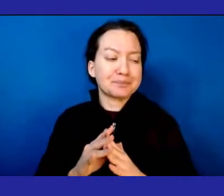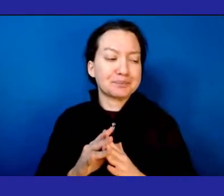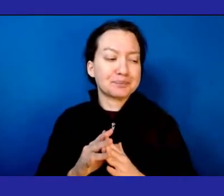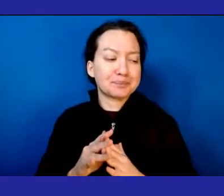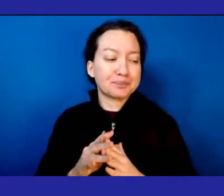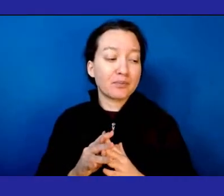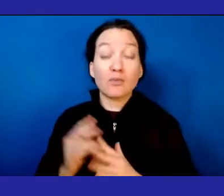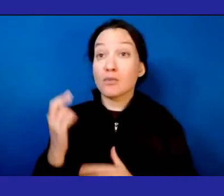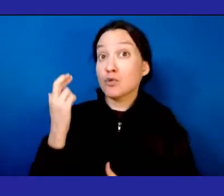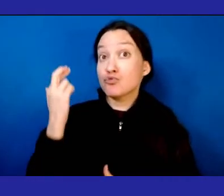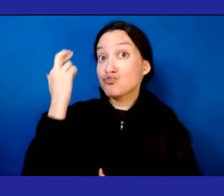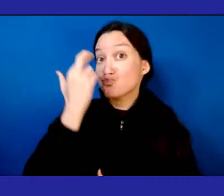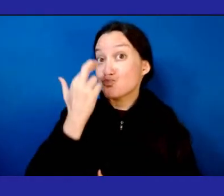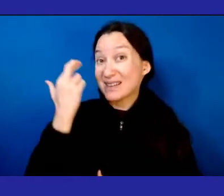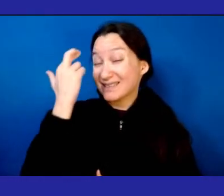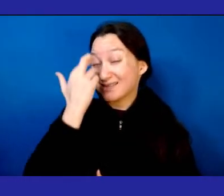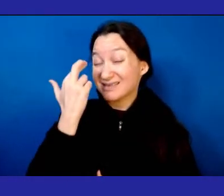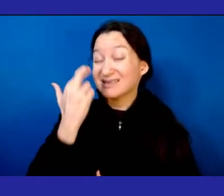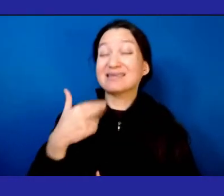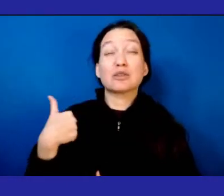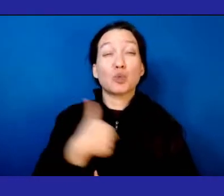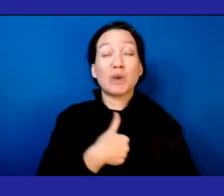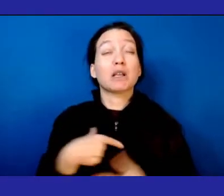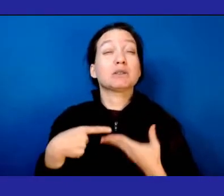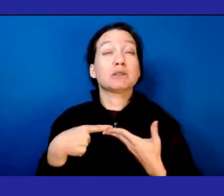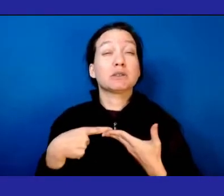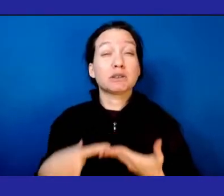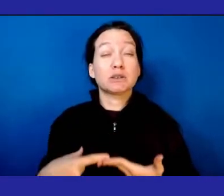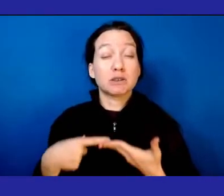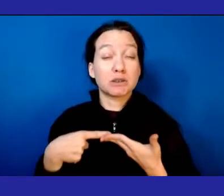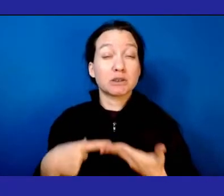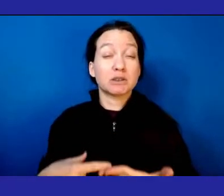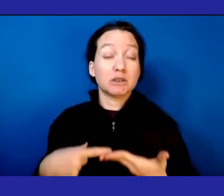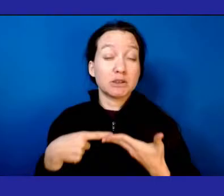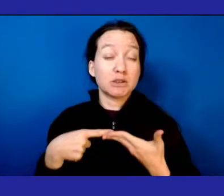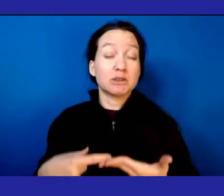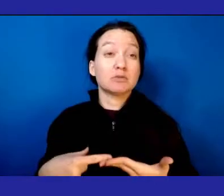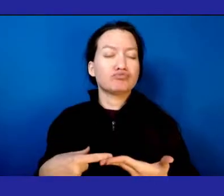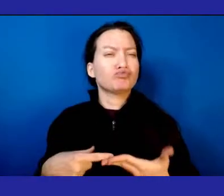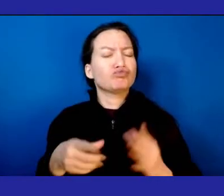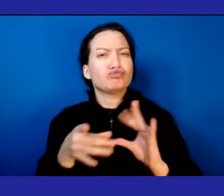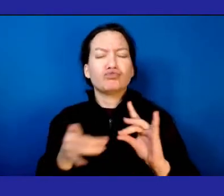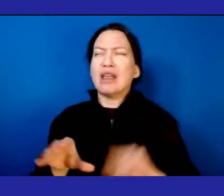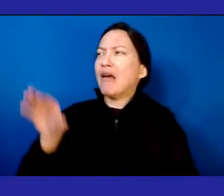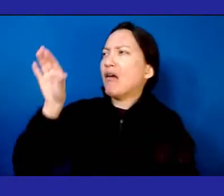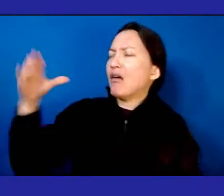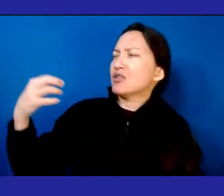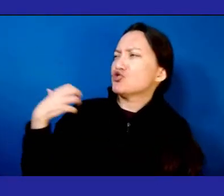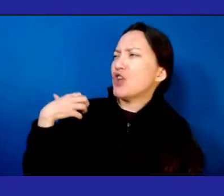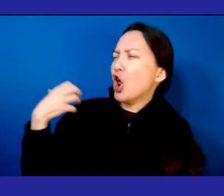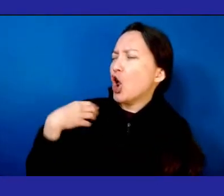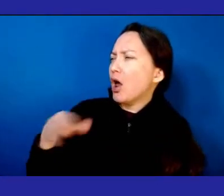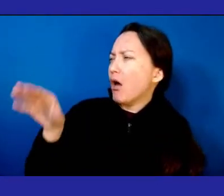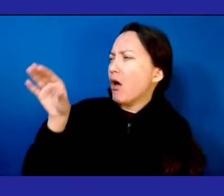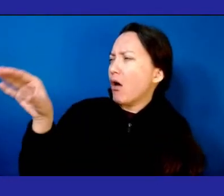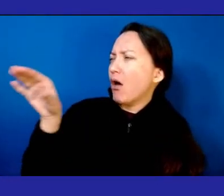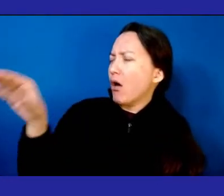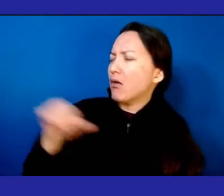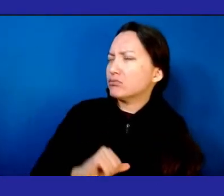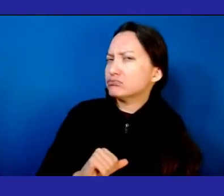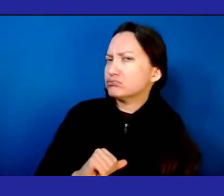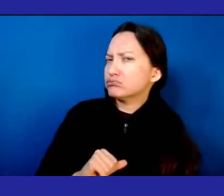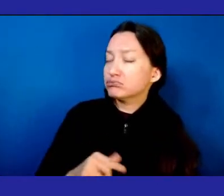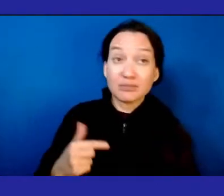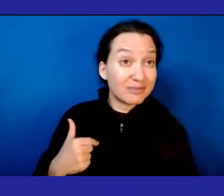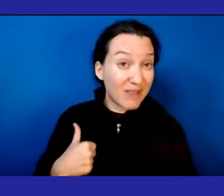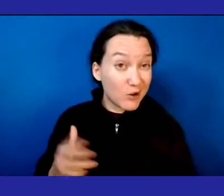Because of the reasons that we're discussing, I said, Mr. Chair, I said, I used to, and I